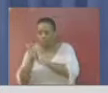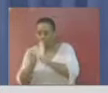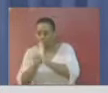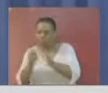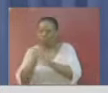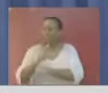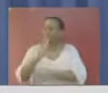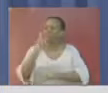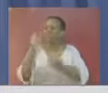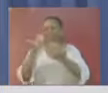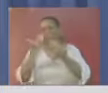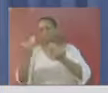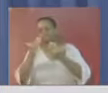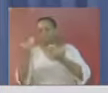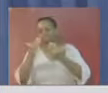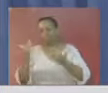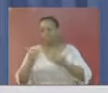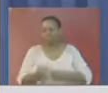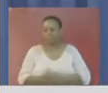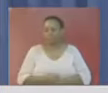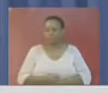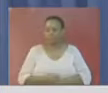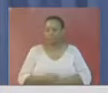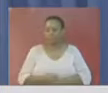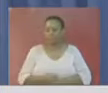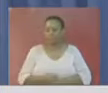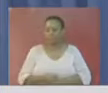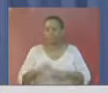able to just do what you're supposed to do.